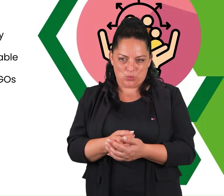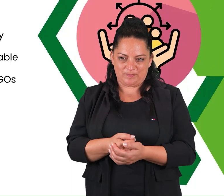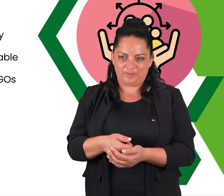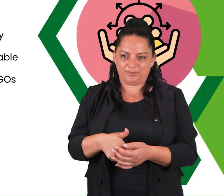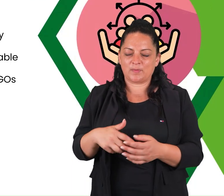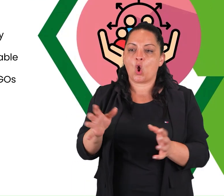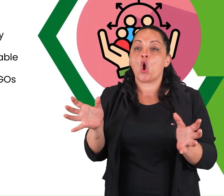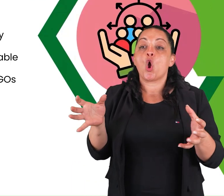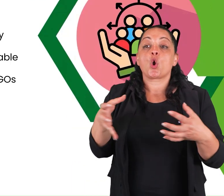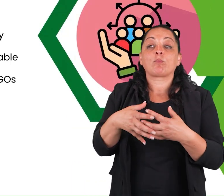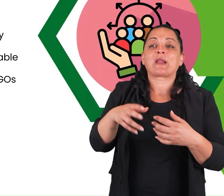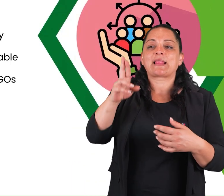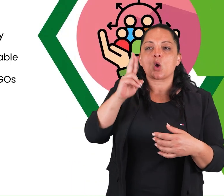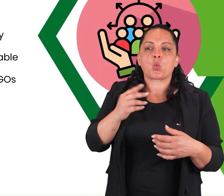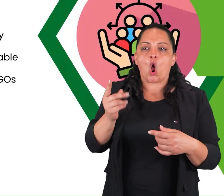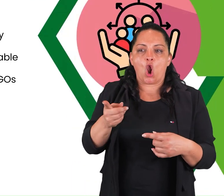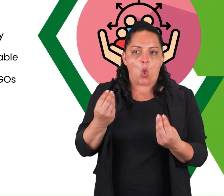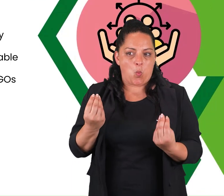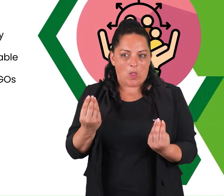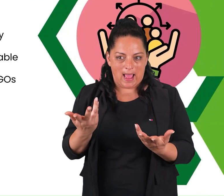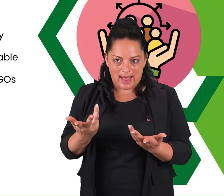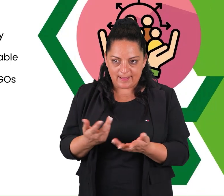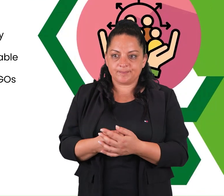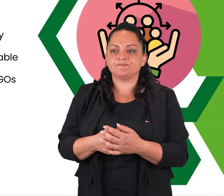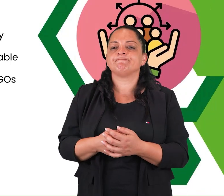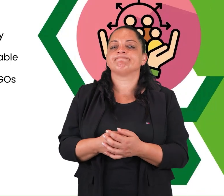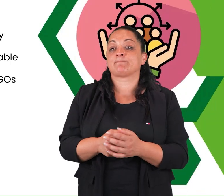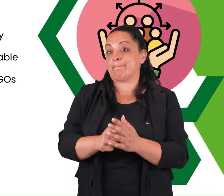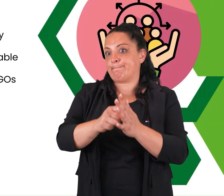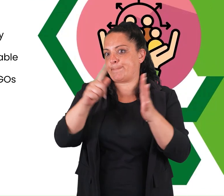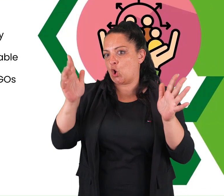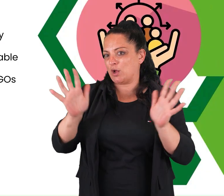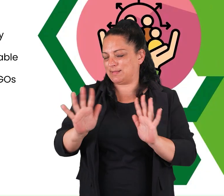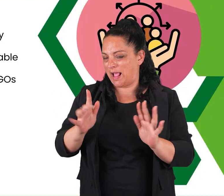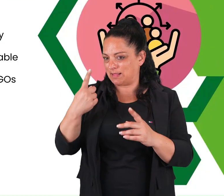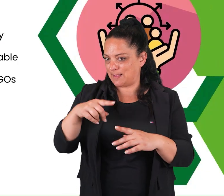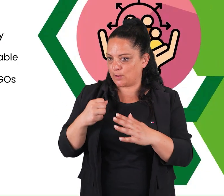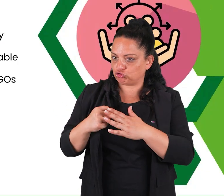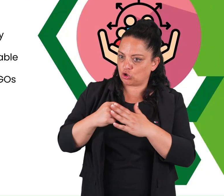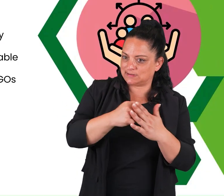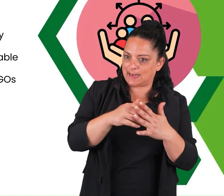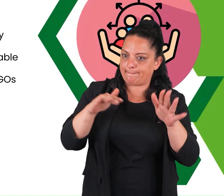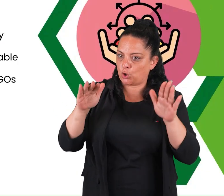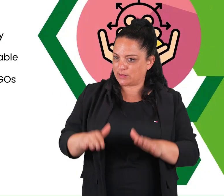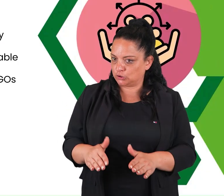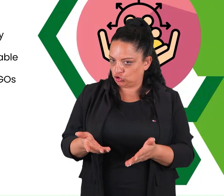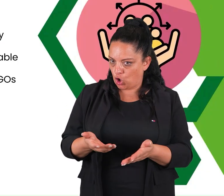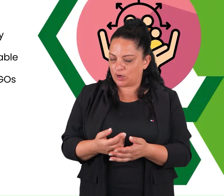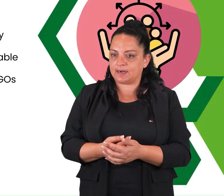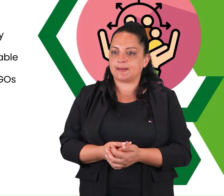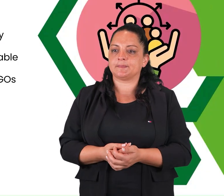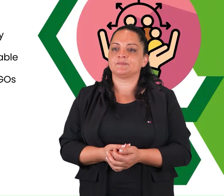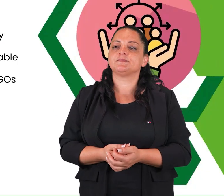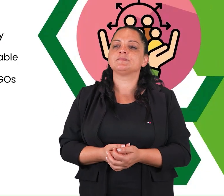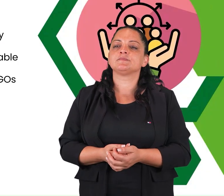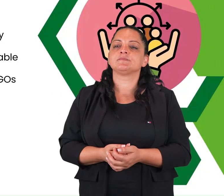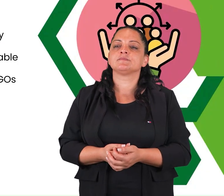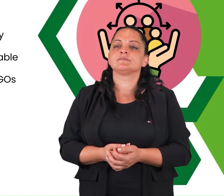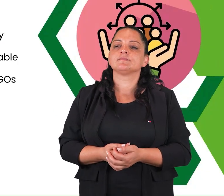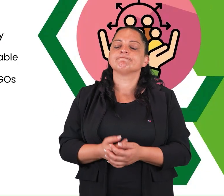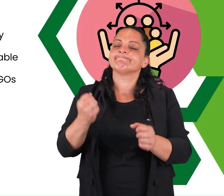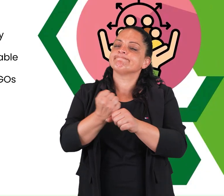Role of communities. Community also plays a huge role on sustainability and environmental